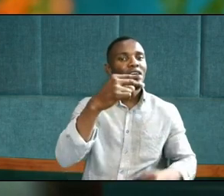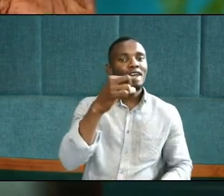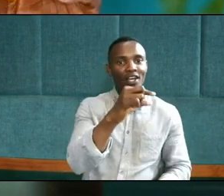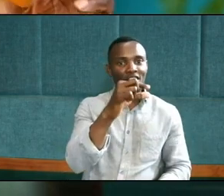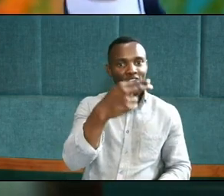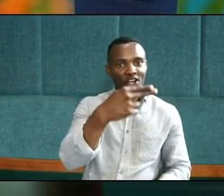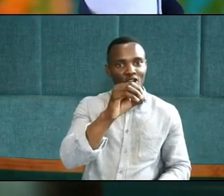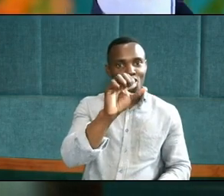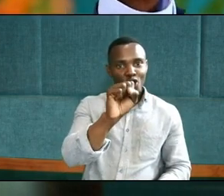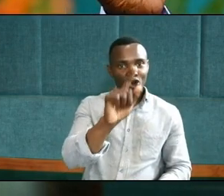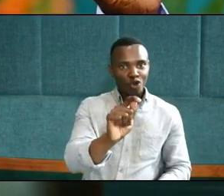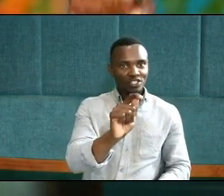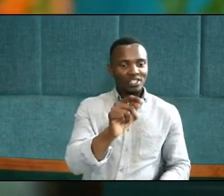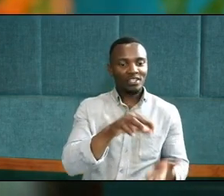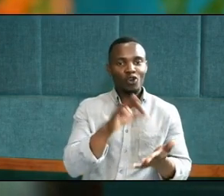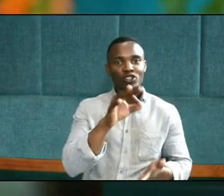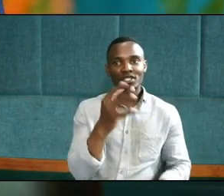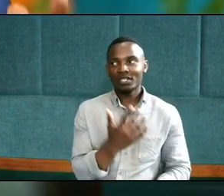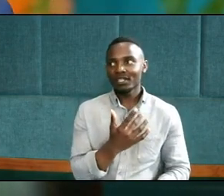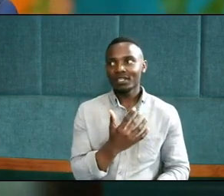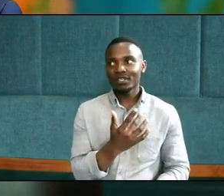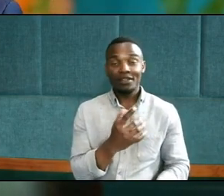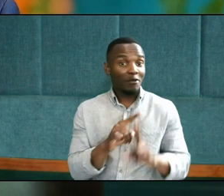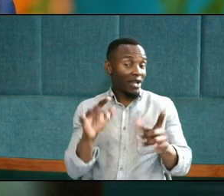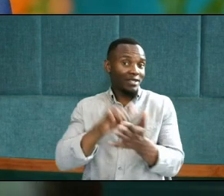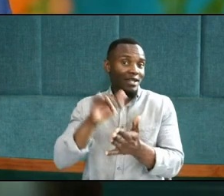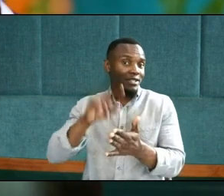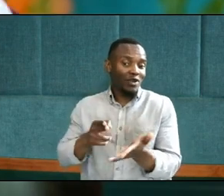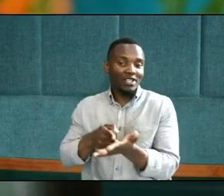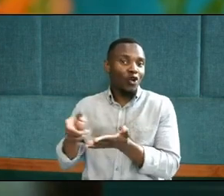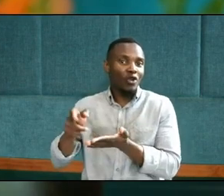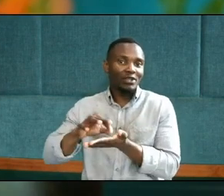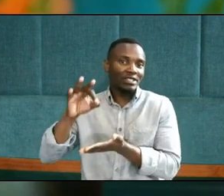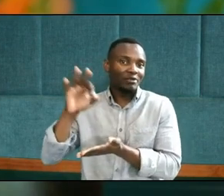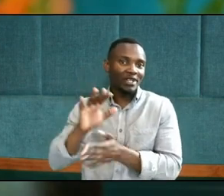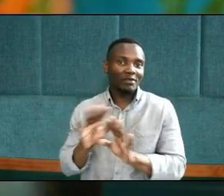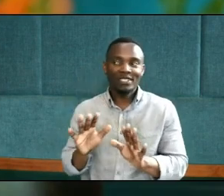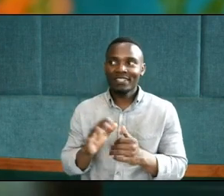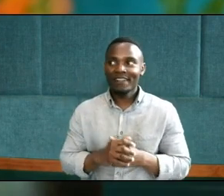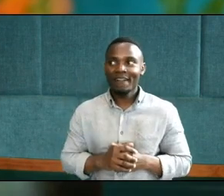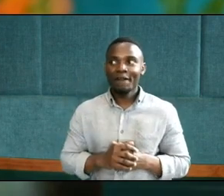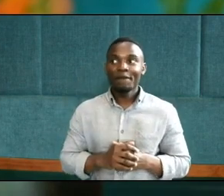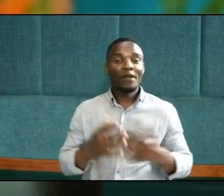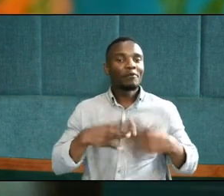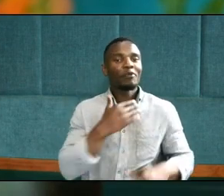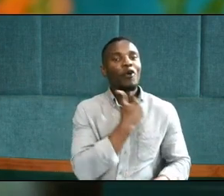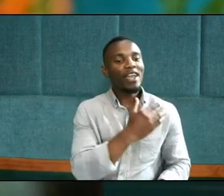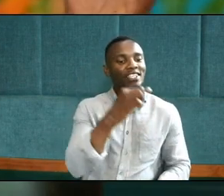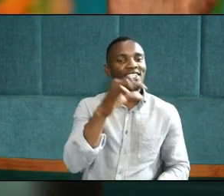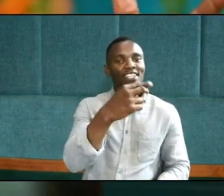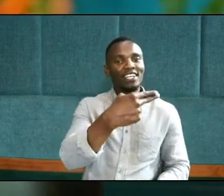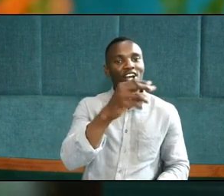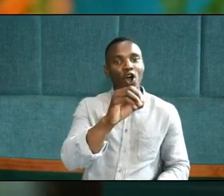over time. Ghost looks bad, but that is the Holy Spirit. It's not. But if you don't like the word ghost,